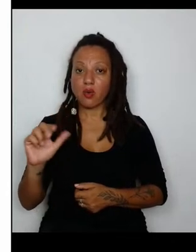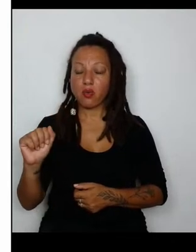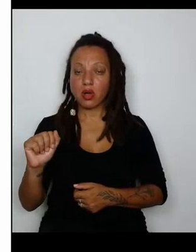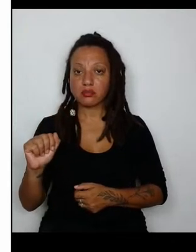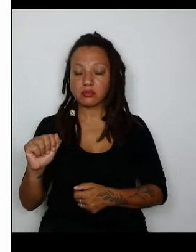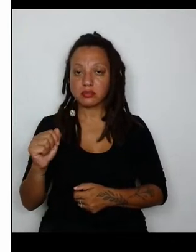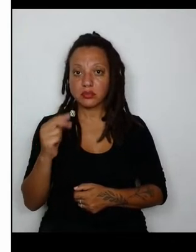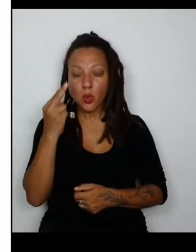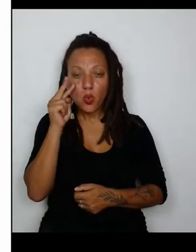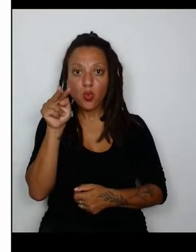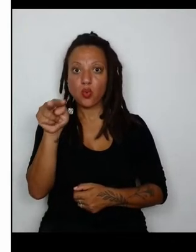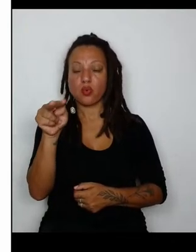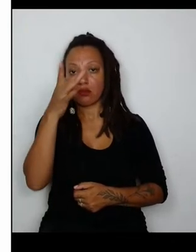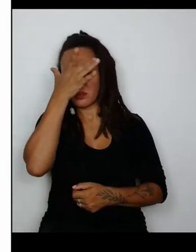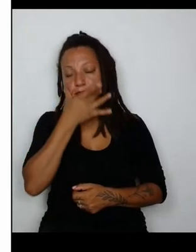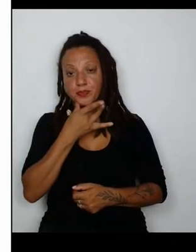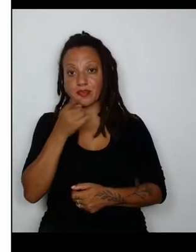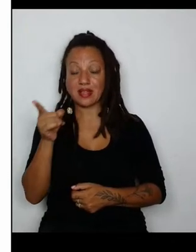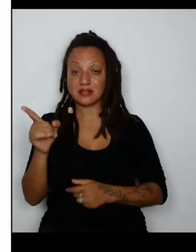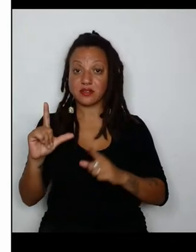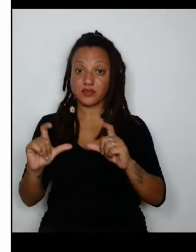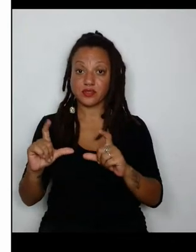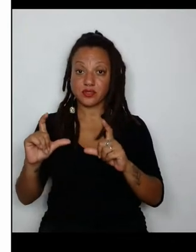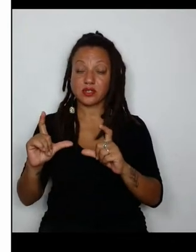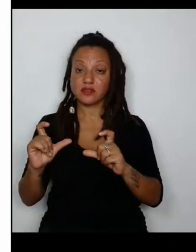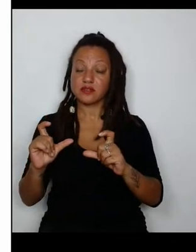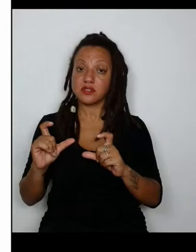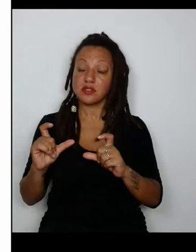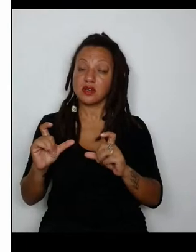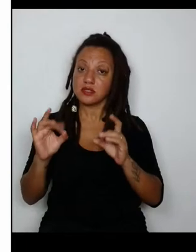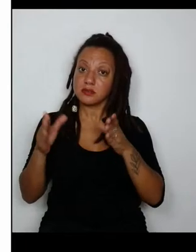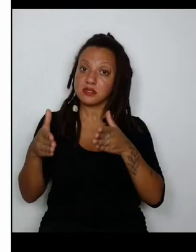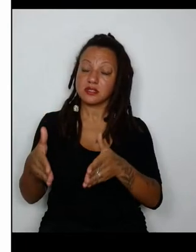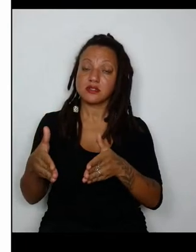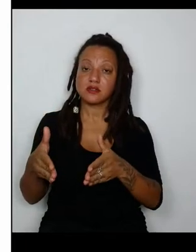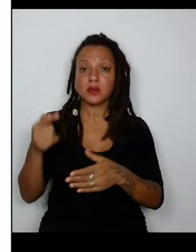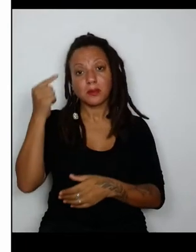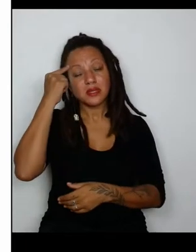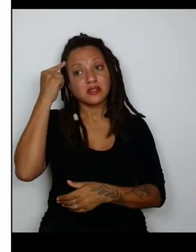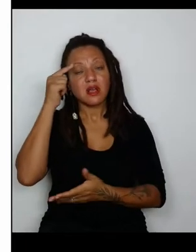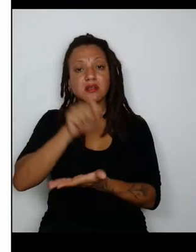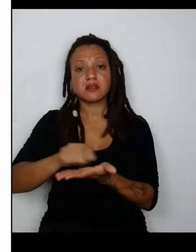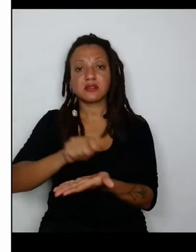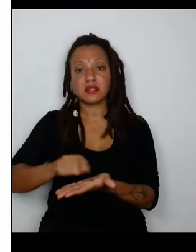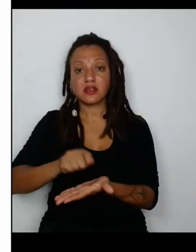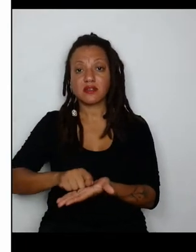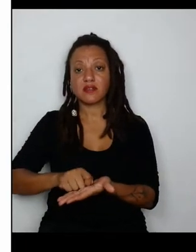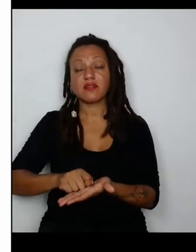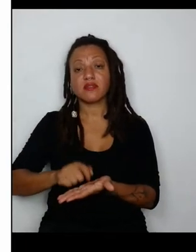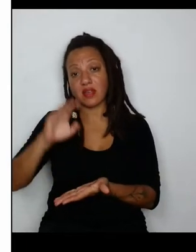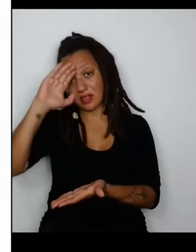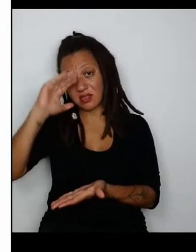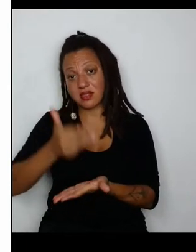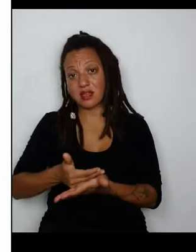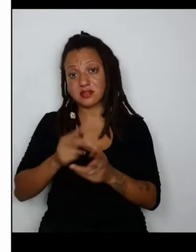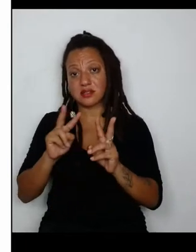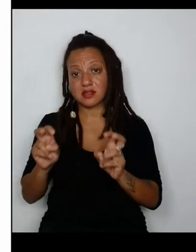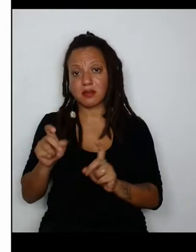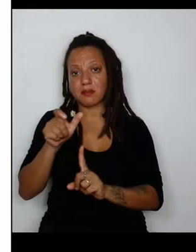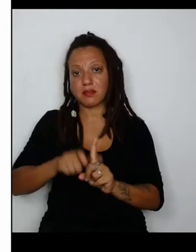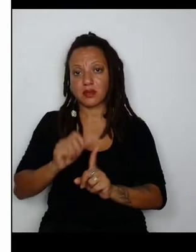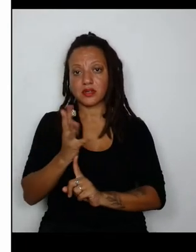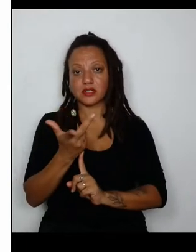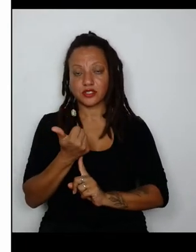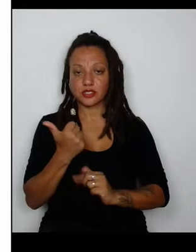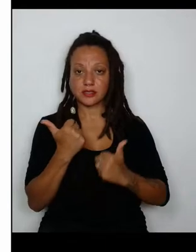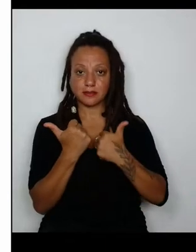this specific photograph seeing her and wanting to know more about her that led me to write my original thesis on